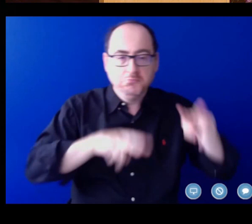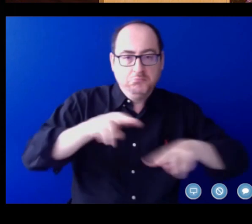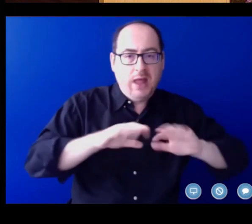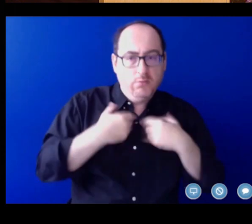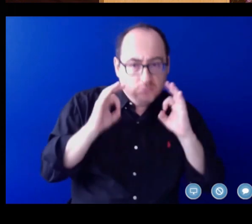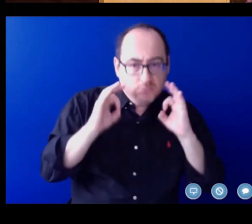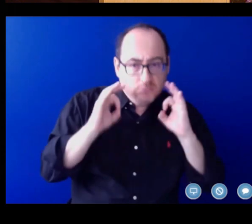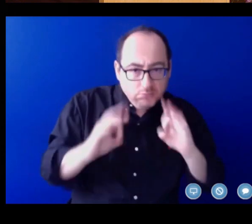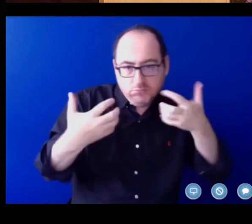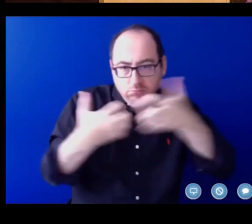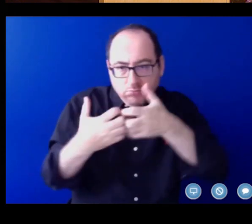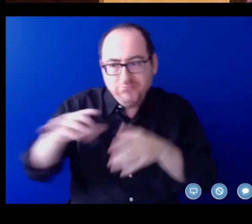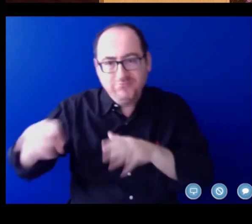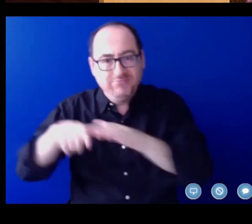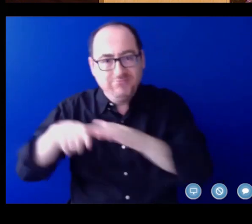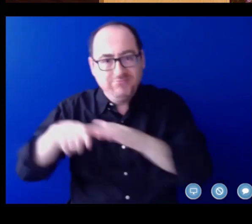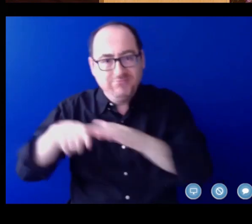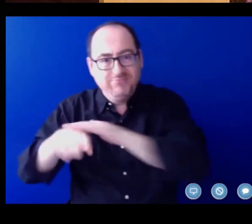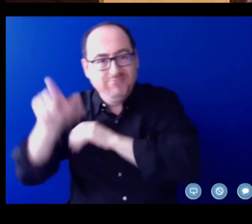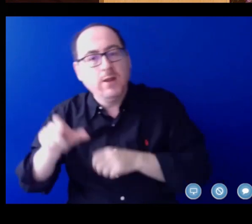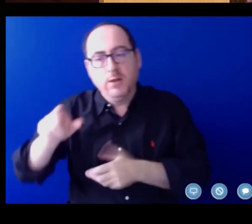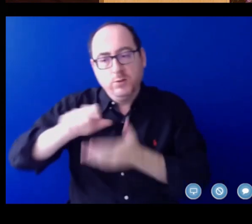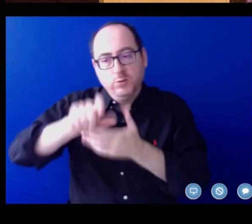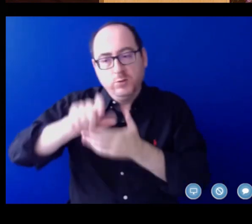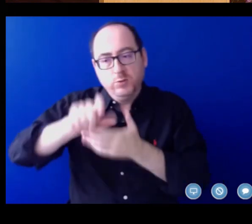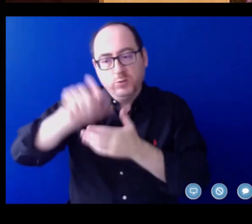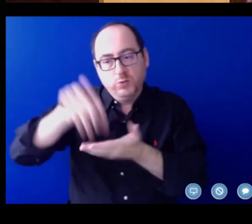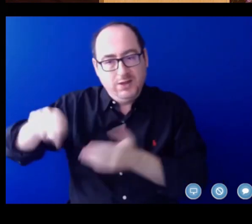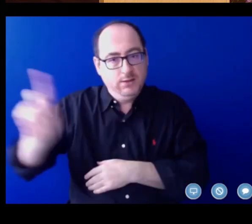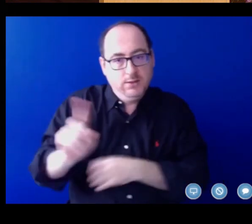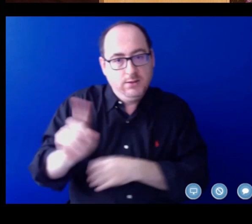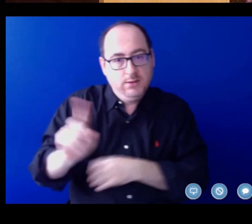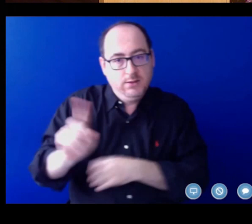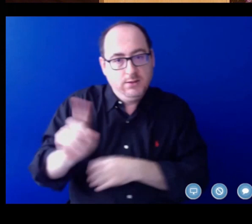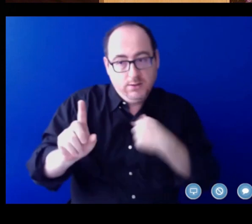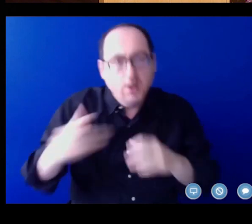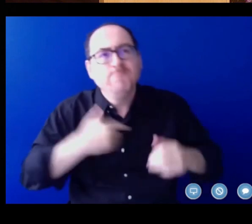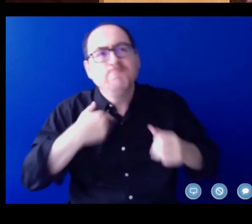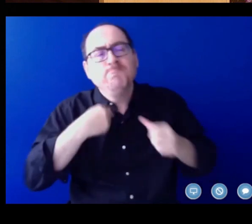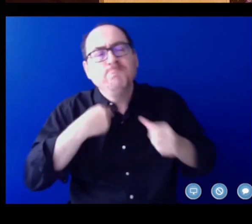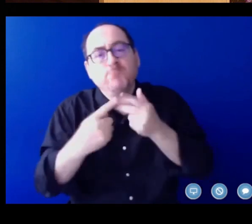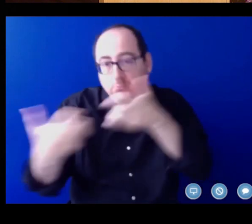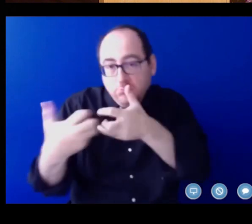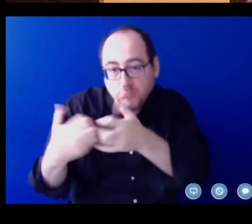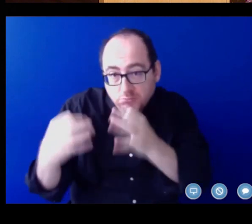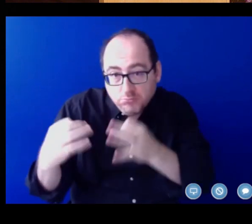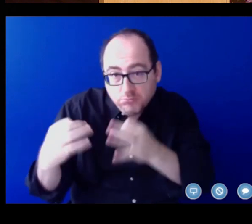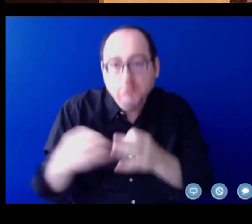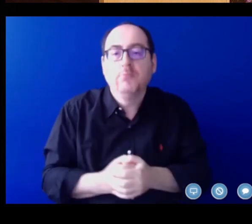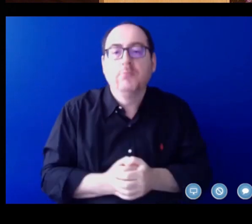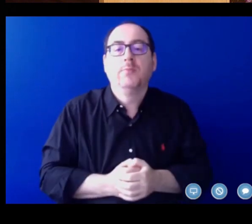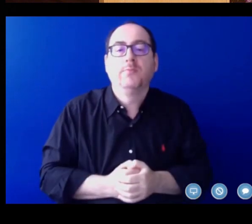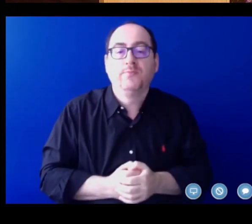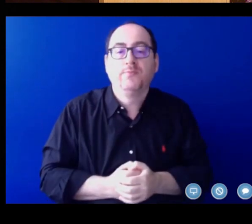to address any gaps that they've found in their audits. And they also, they're